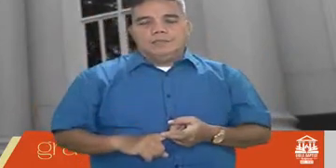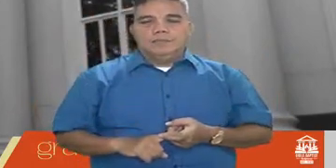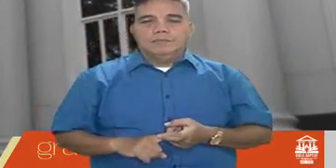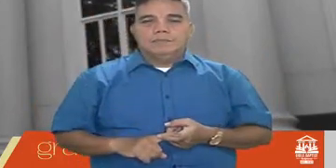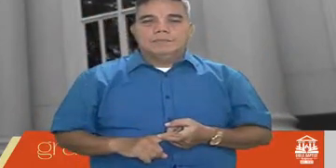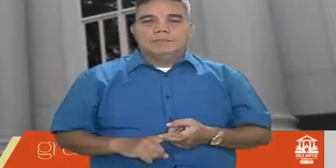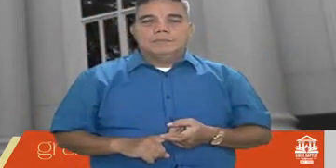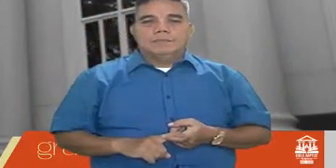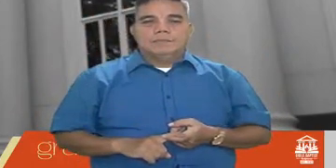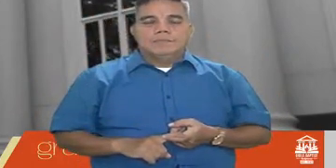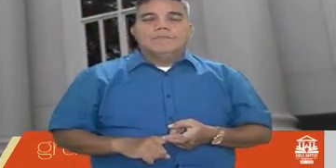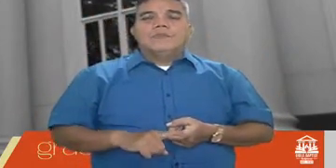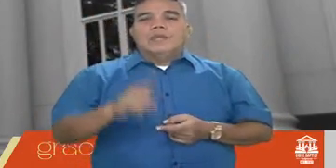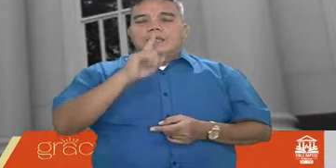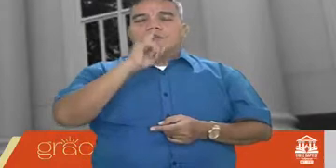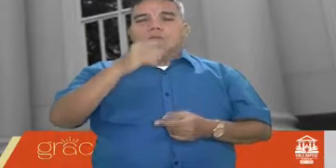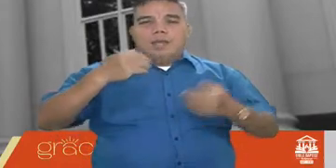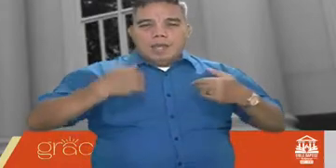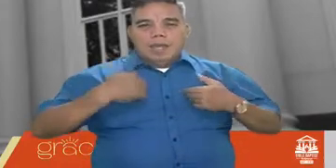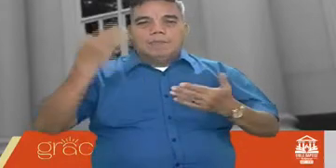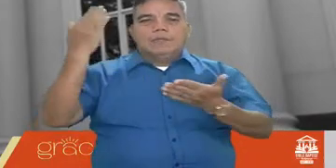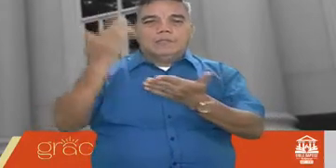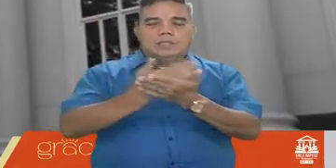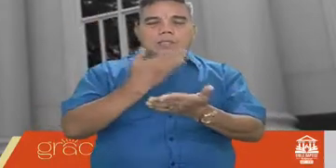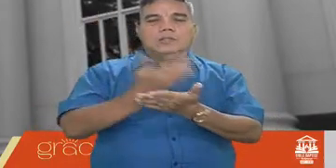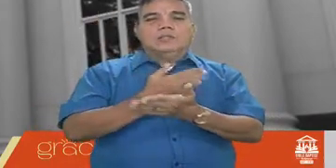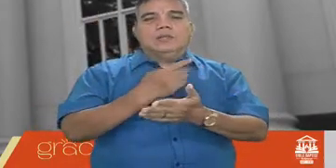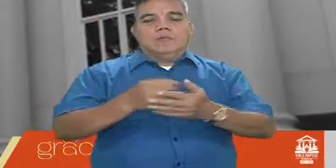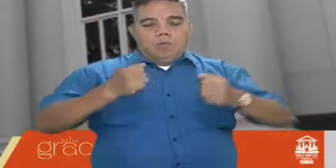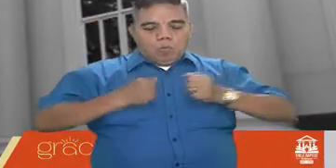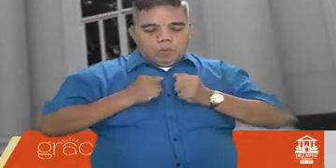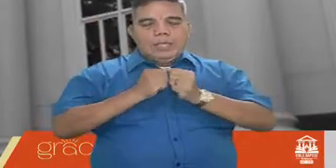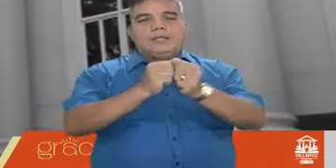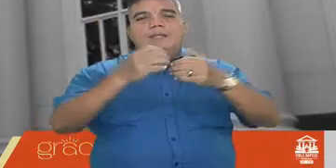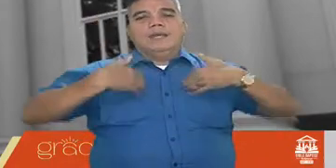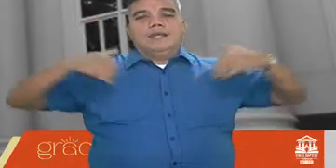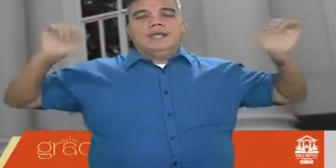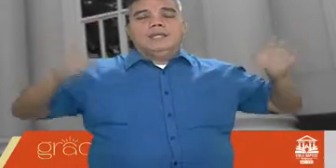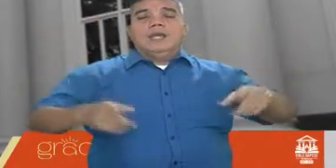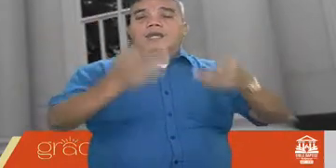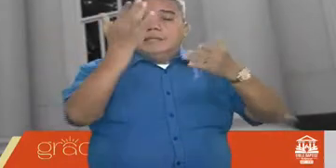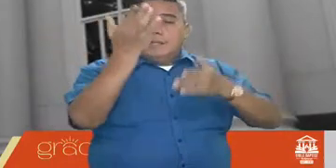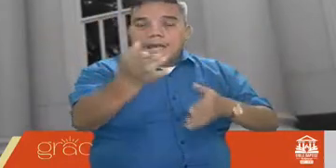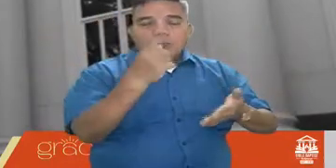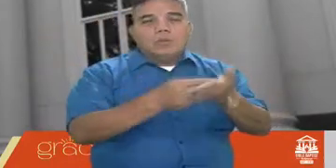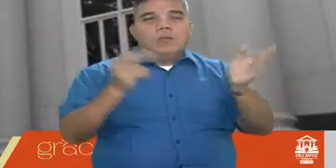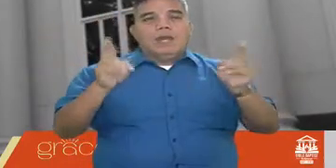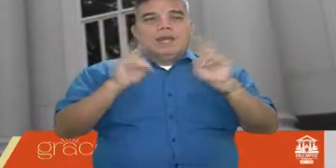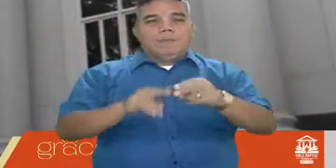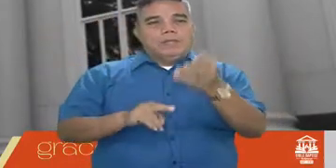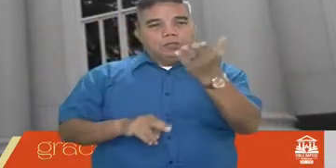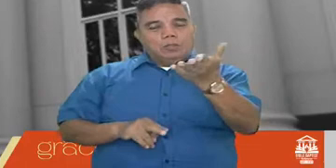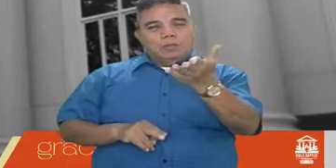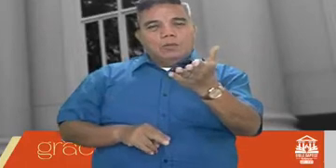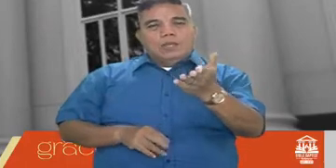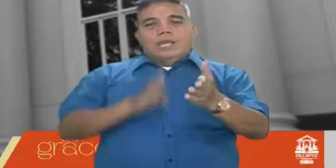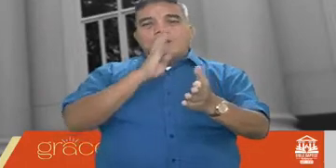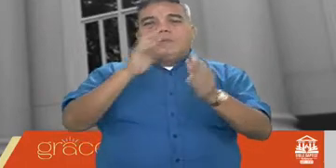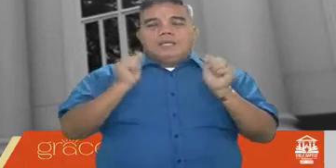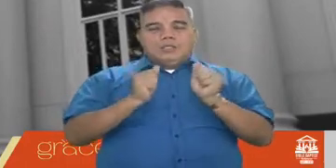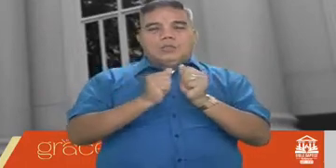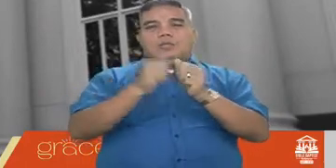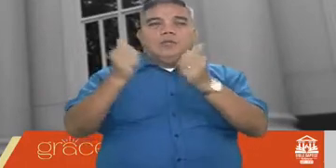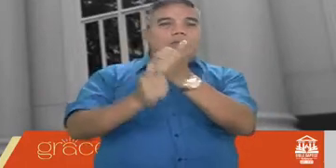see? To an innumerable company of angels. Mauna ang mahitabo nato sa dihang we will